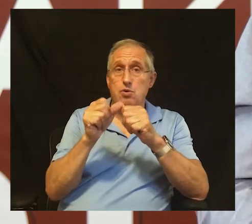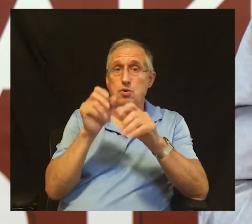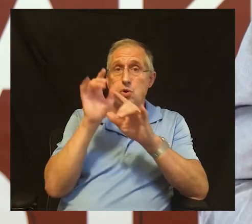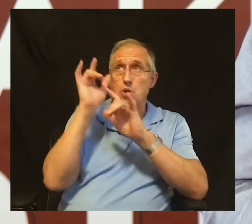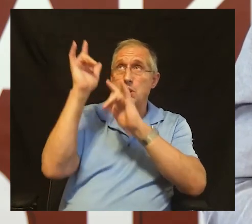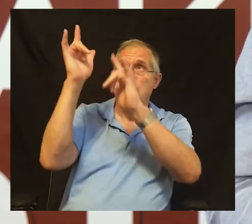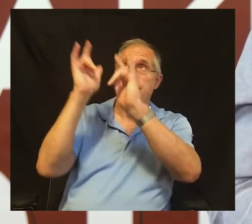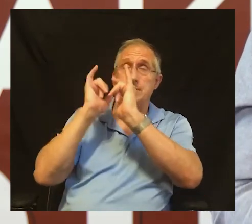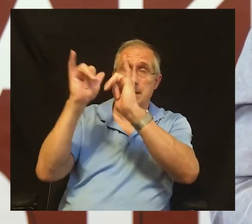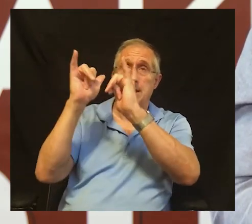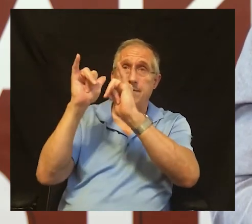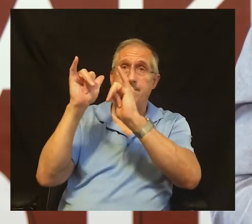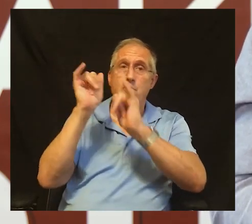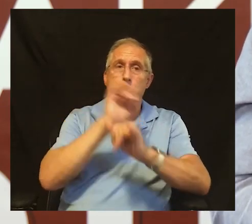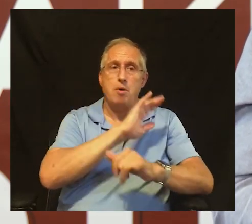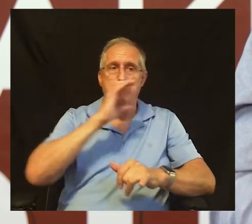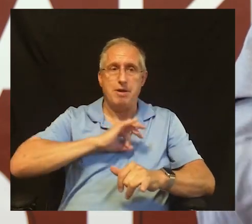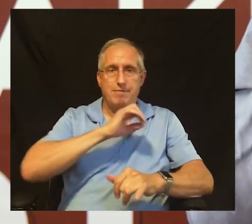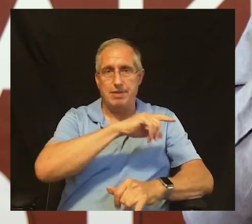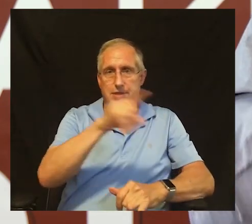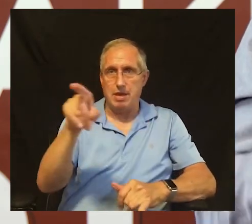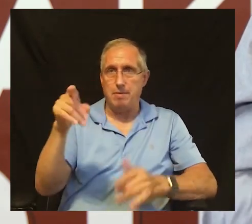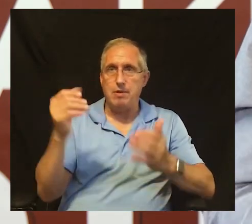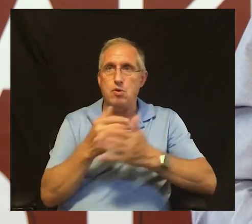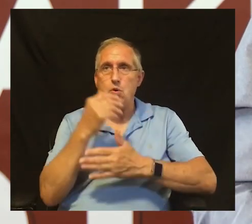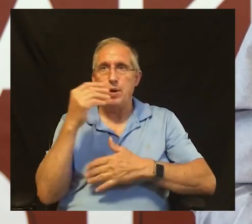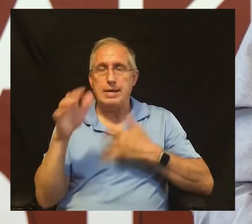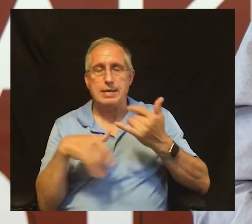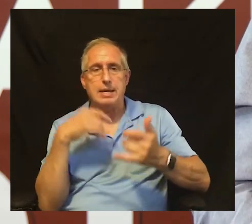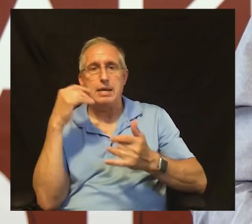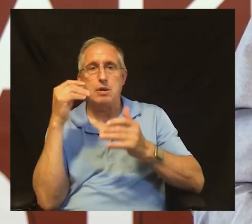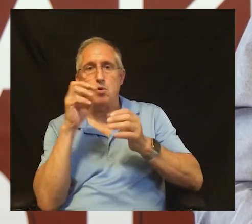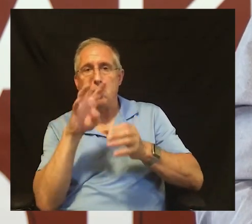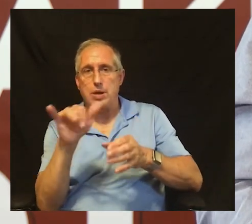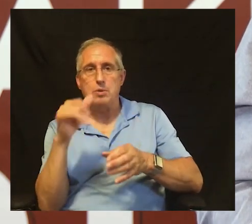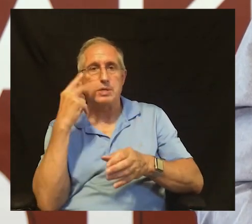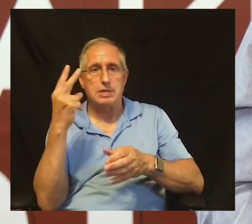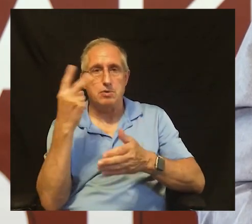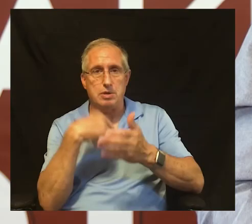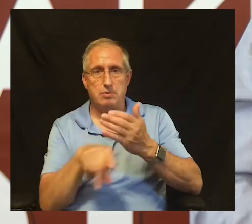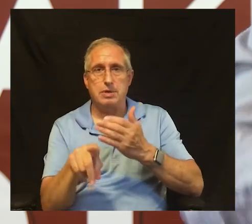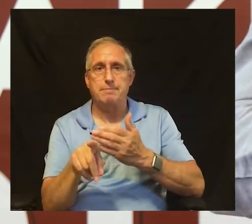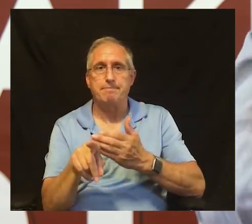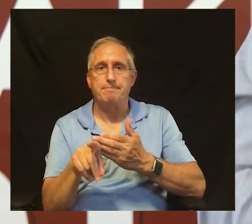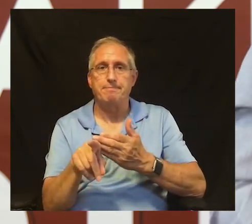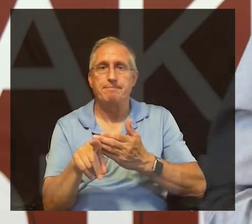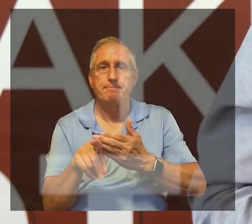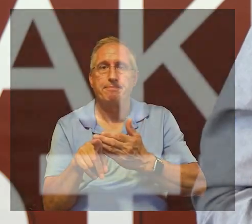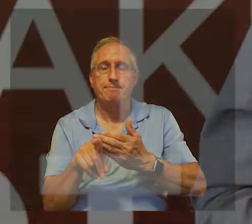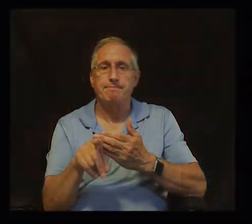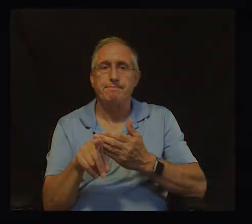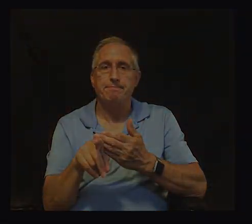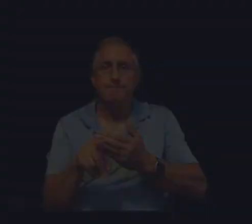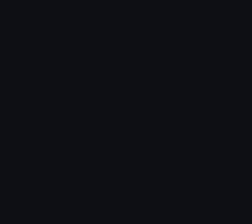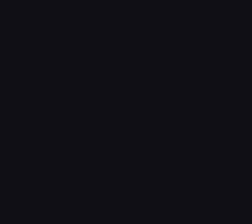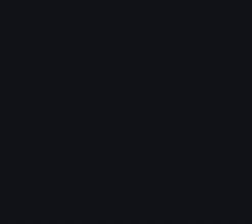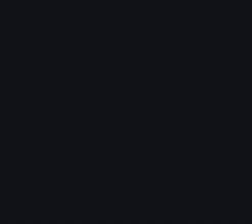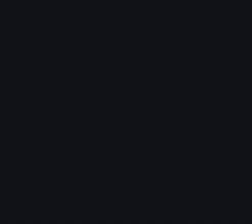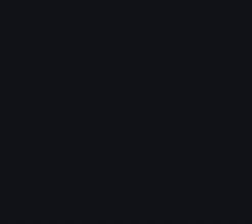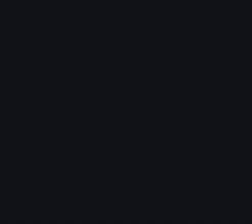Him as we continue to love like Christ for the sake of others in new and exciting ways. We'll see you next week.